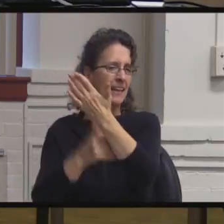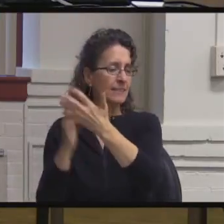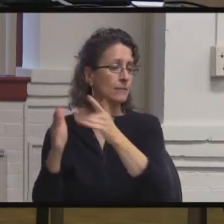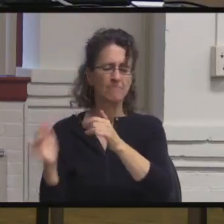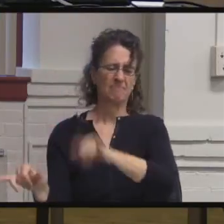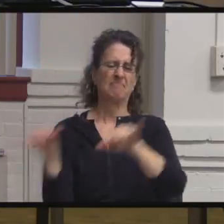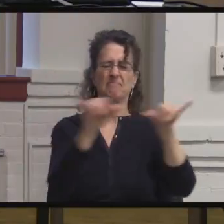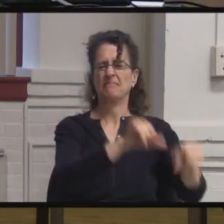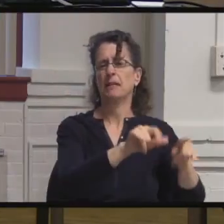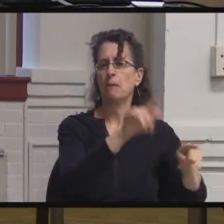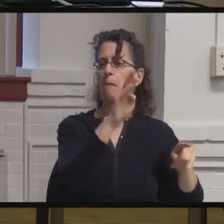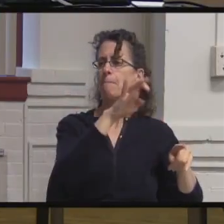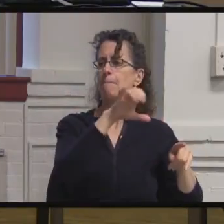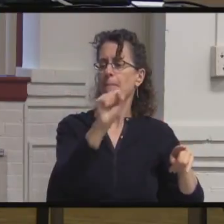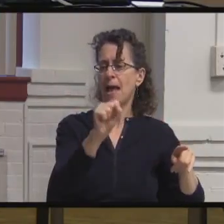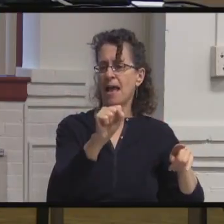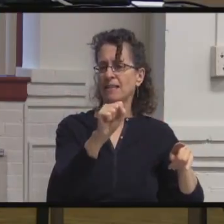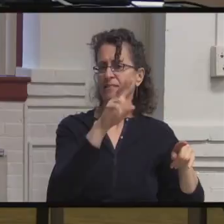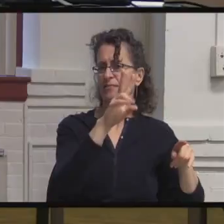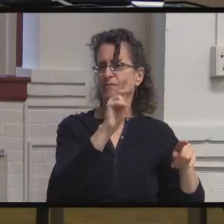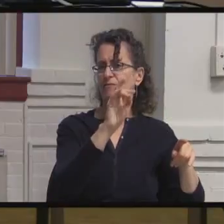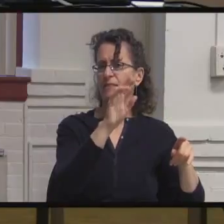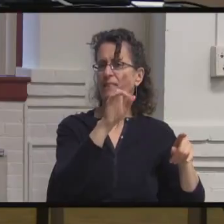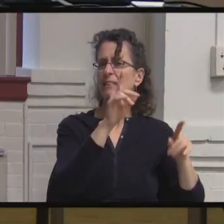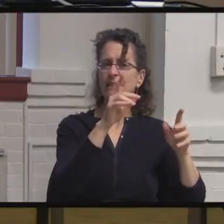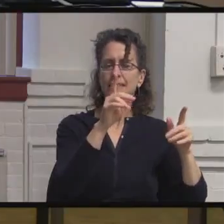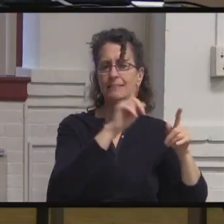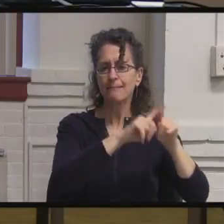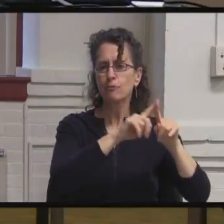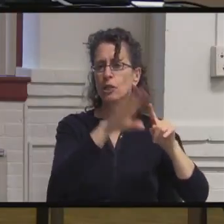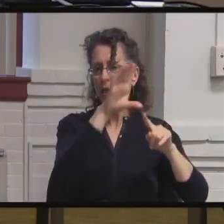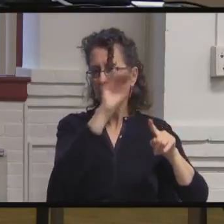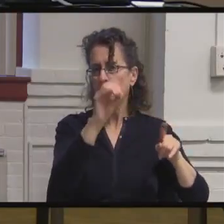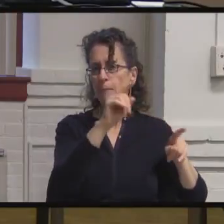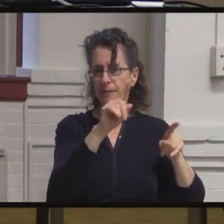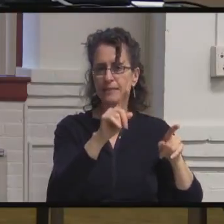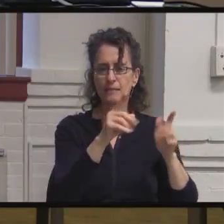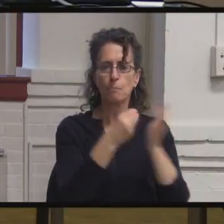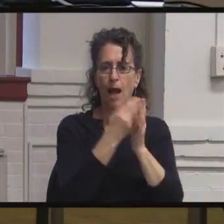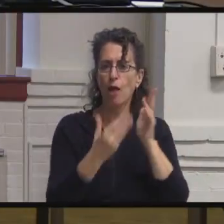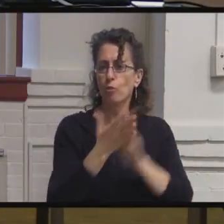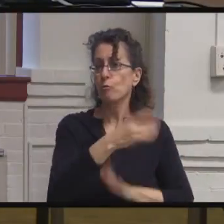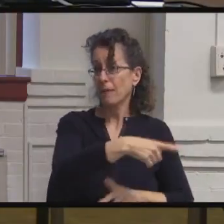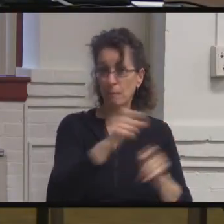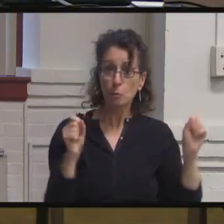statement, facts and questions, so any questions that you might have had ahead of time that you